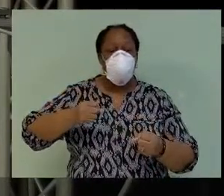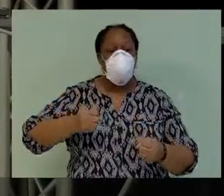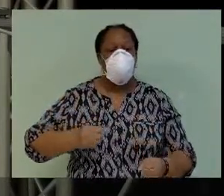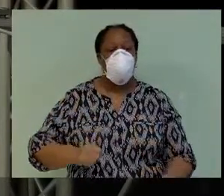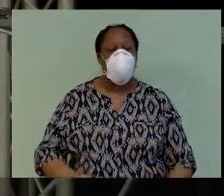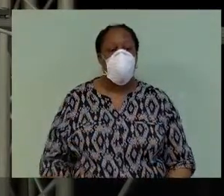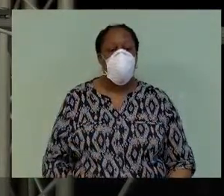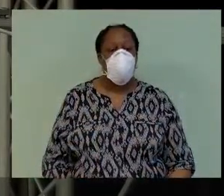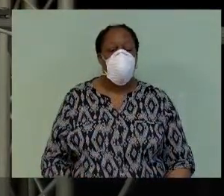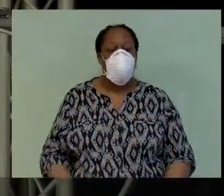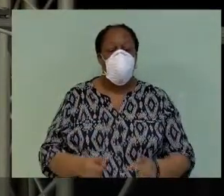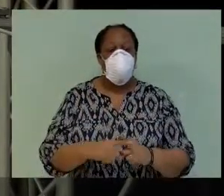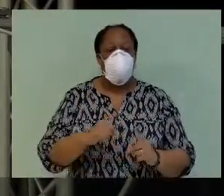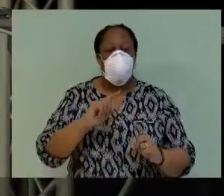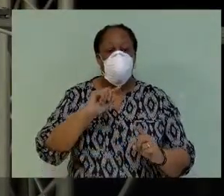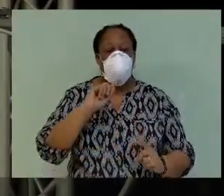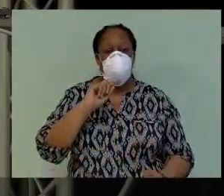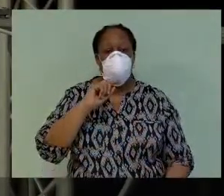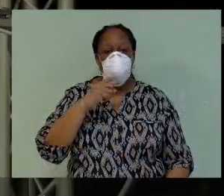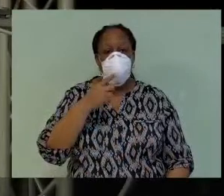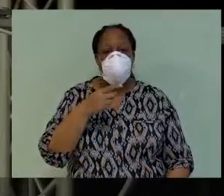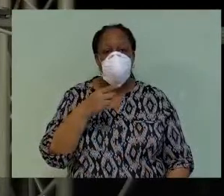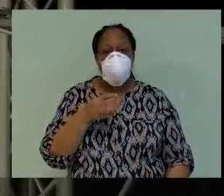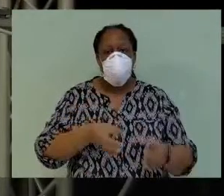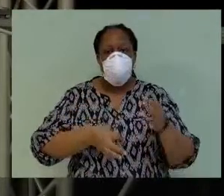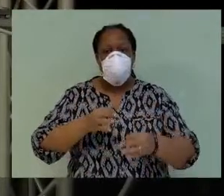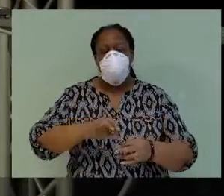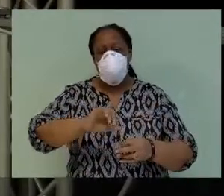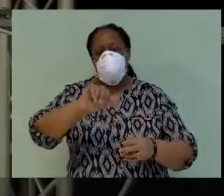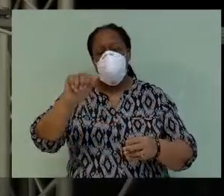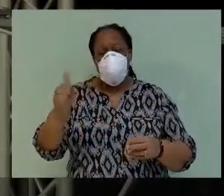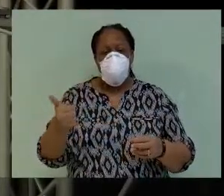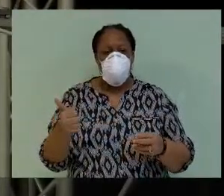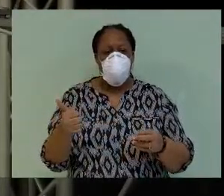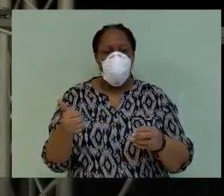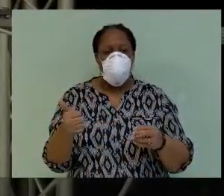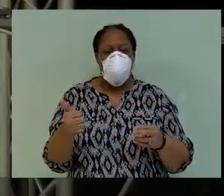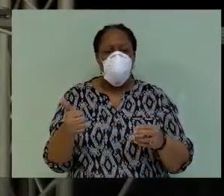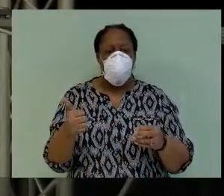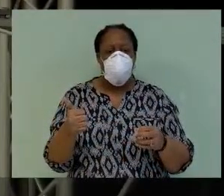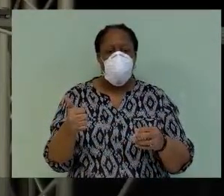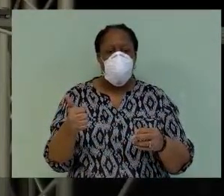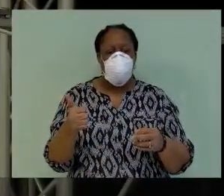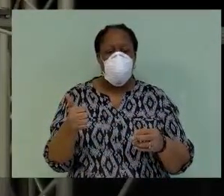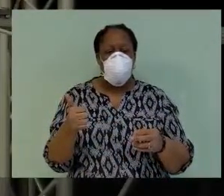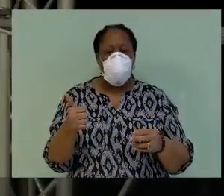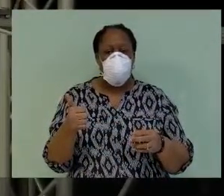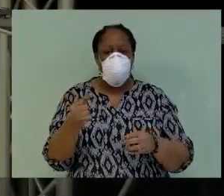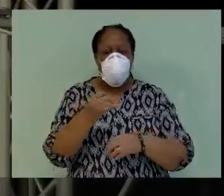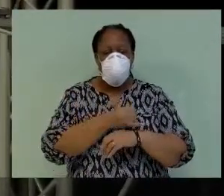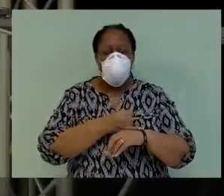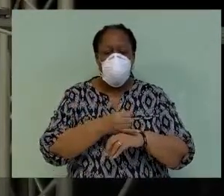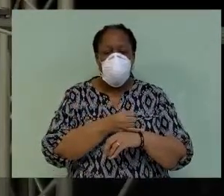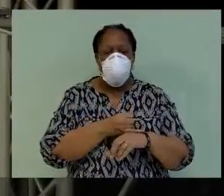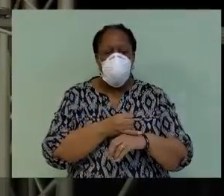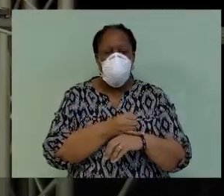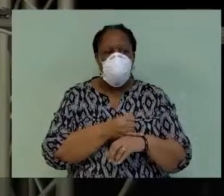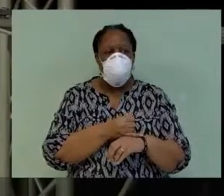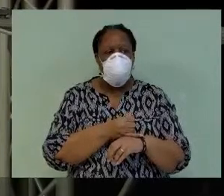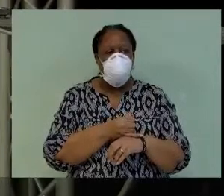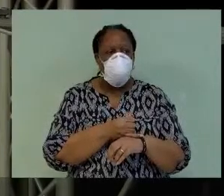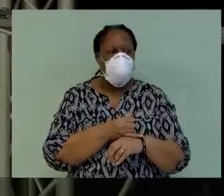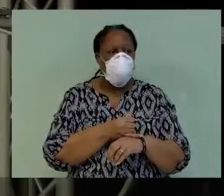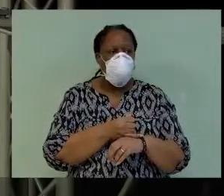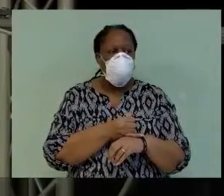Caribbean countries' airports are open and Leah is flying, would it be allowed to pick up passengers in